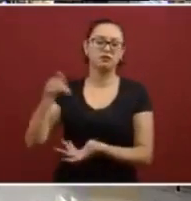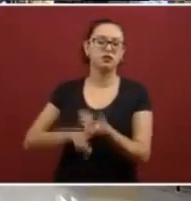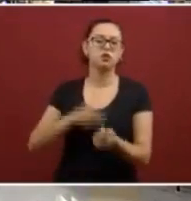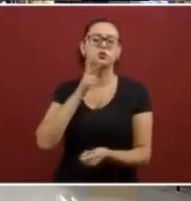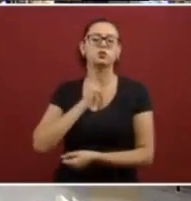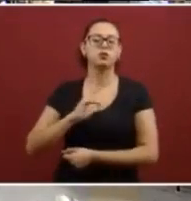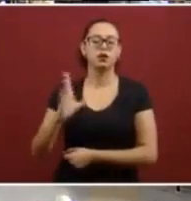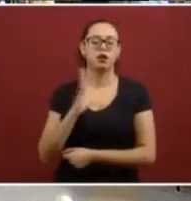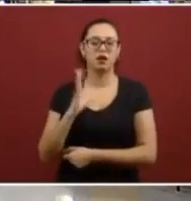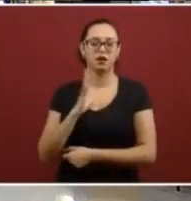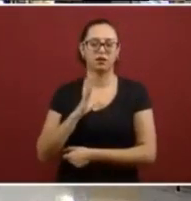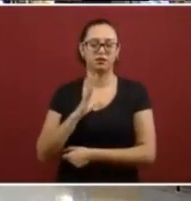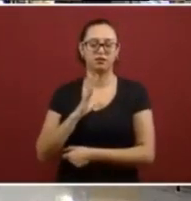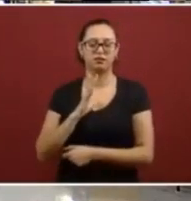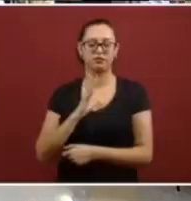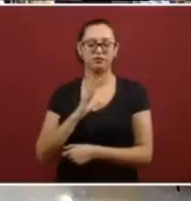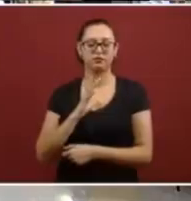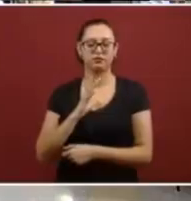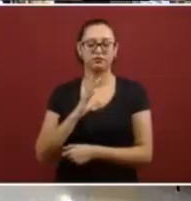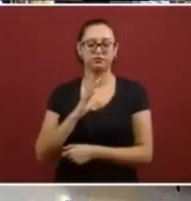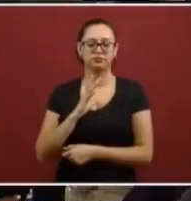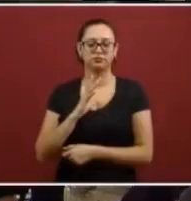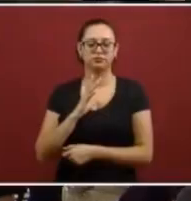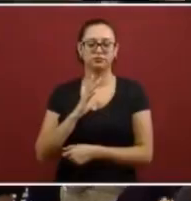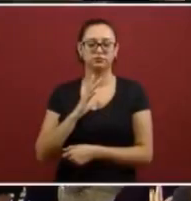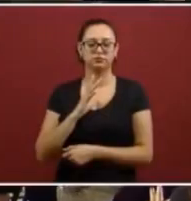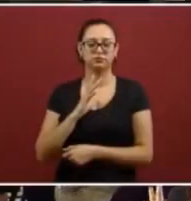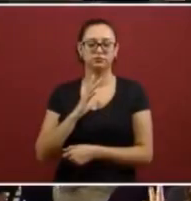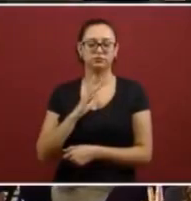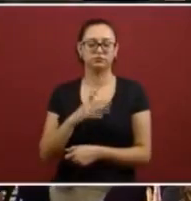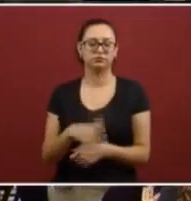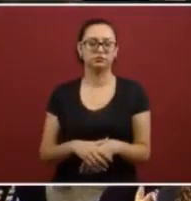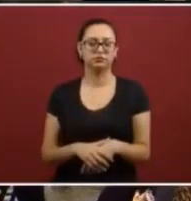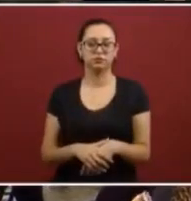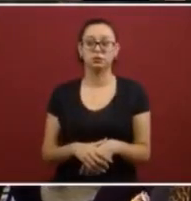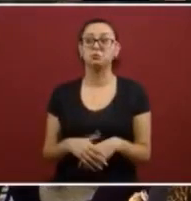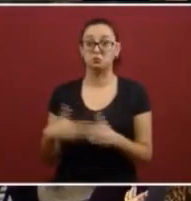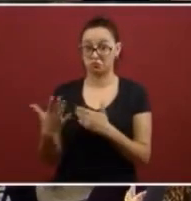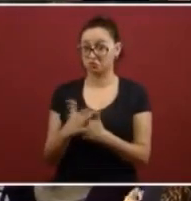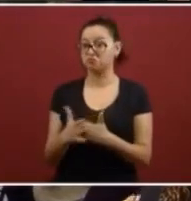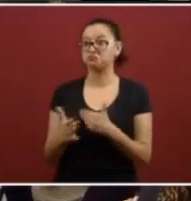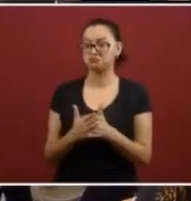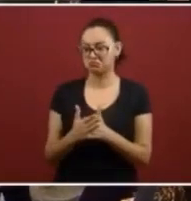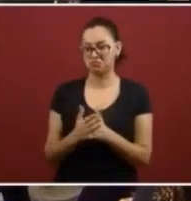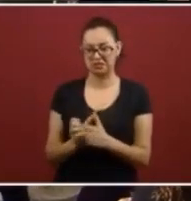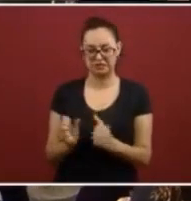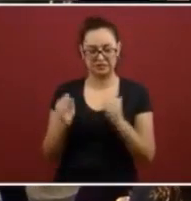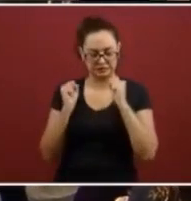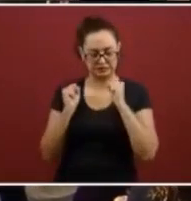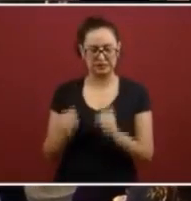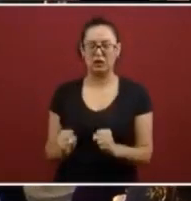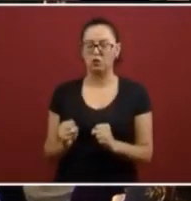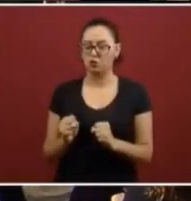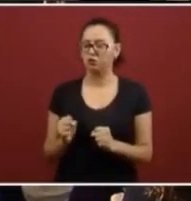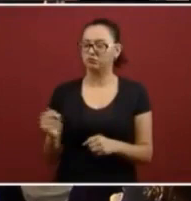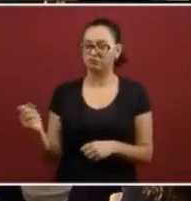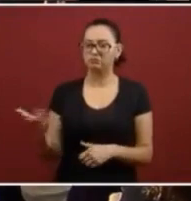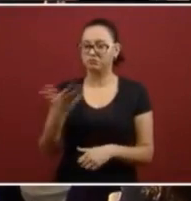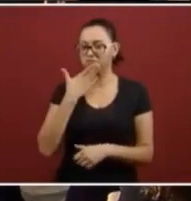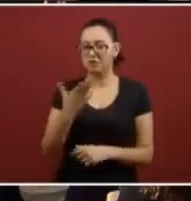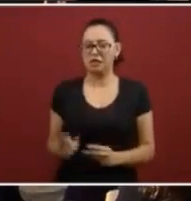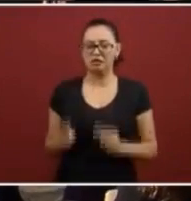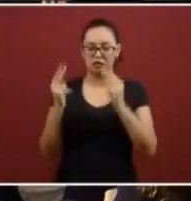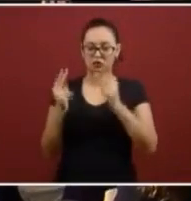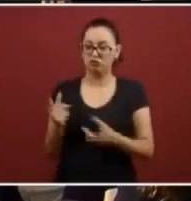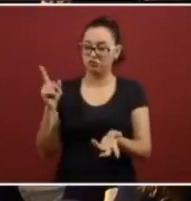that's a que, petroleum area, Isache, tiene mucho potencial, that's got a lot of hay mucho potential. petróleo, There's lots of y